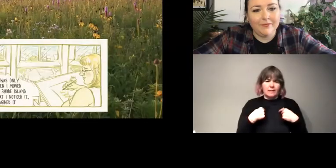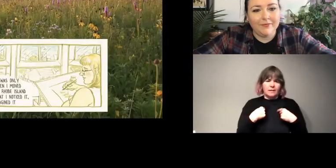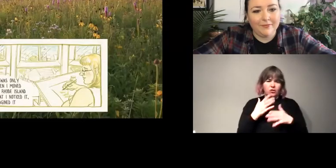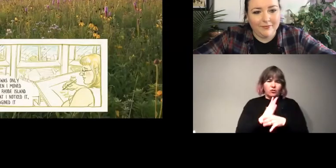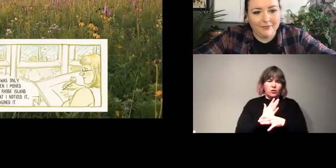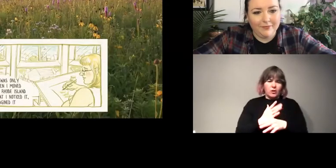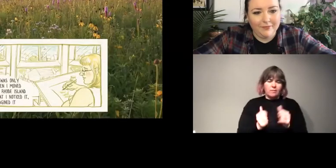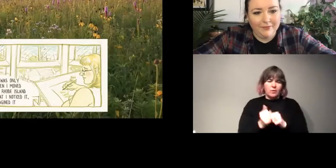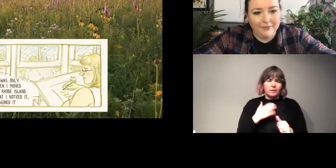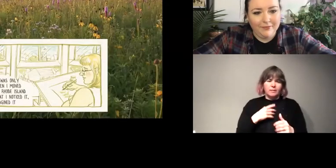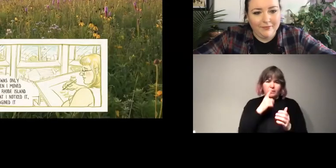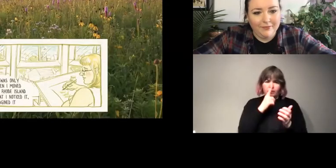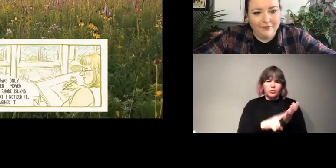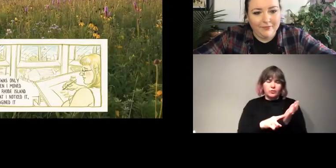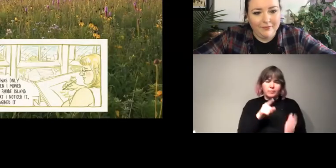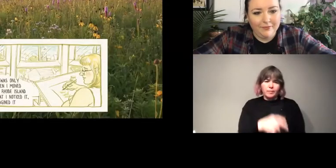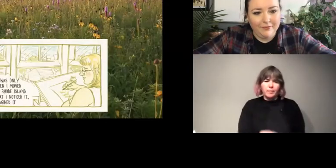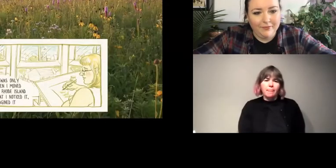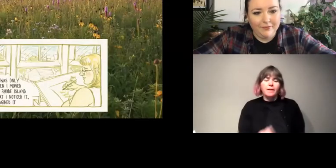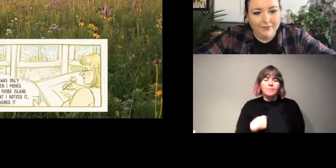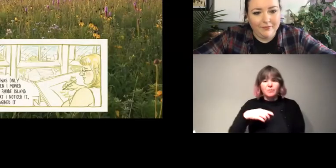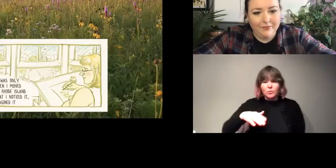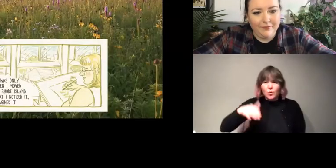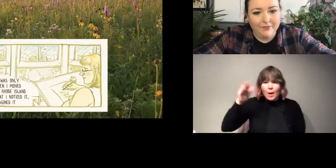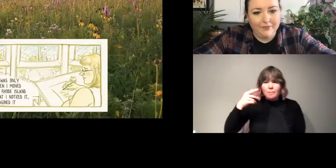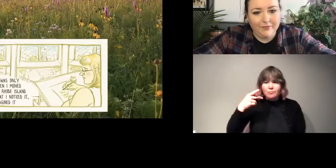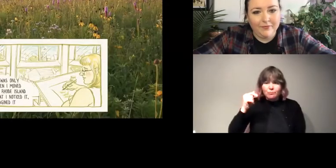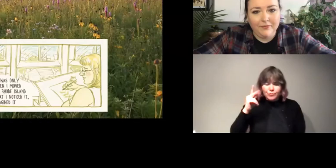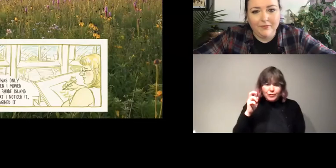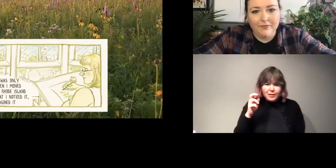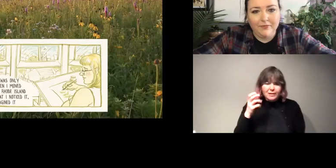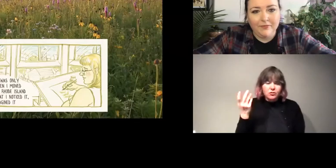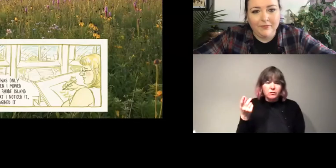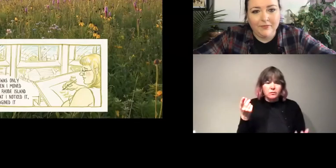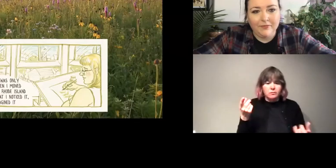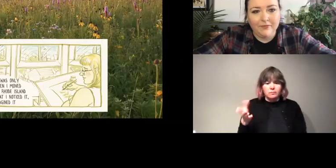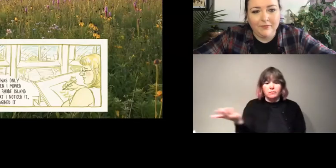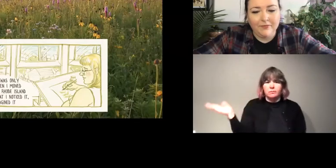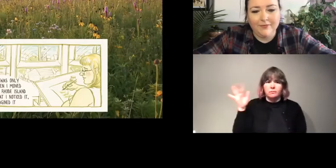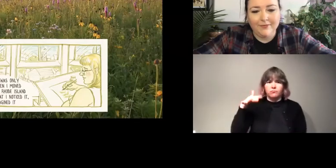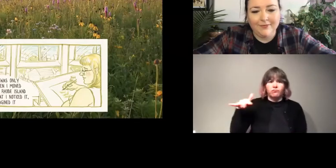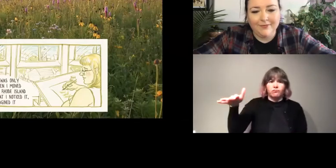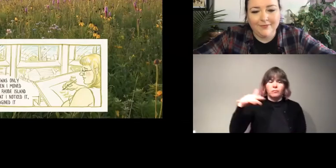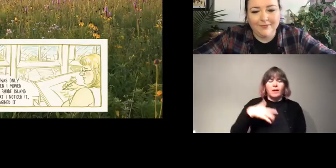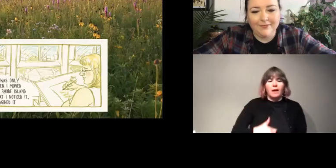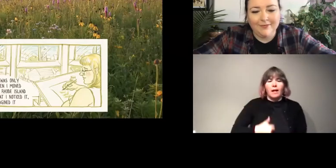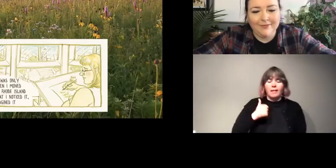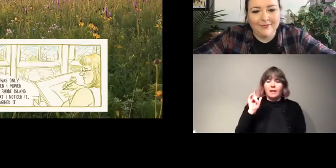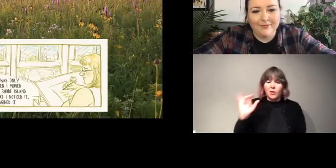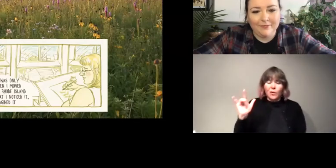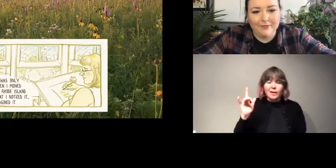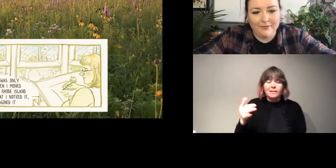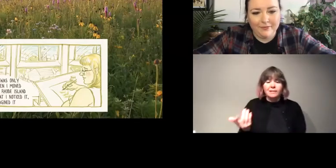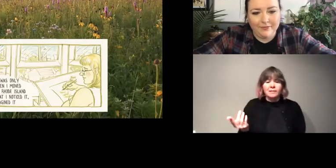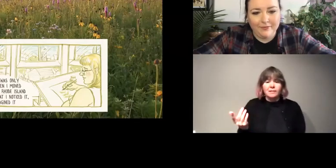of my research. So when I grew up, prairie was just like a thing that was there. I live in Illinois, and